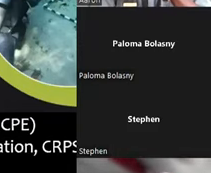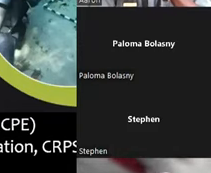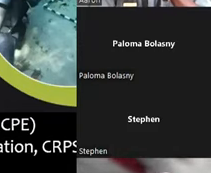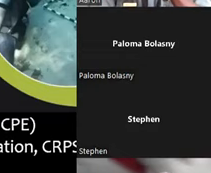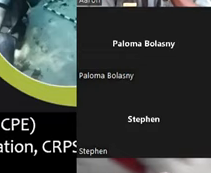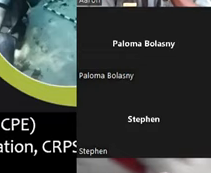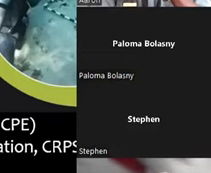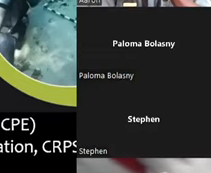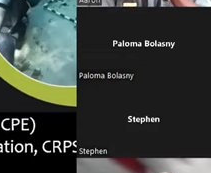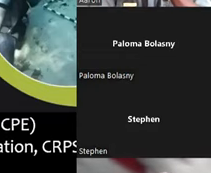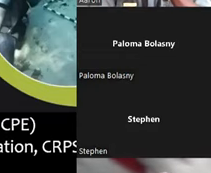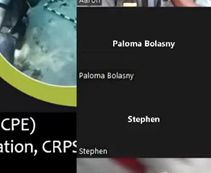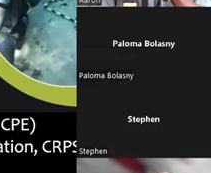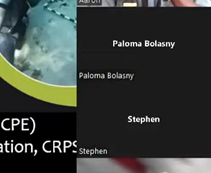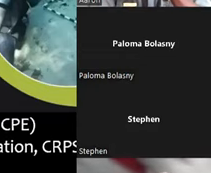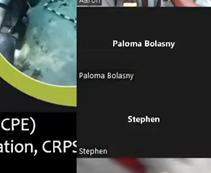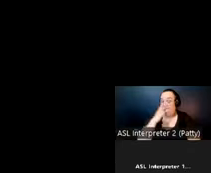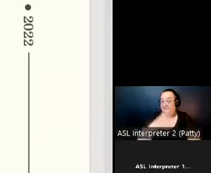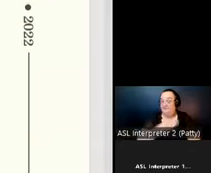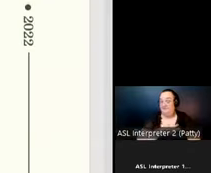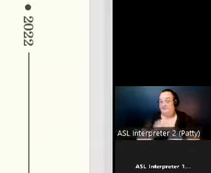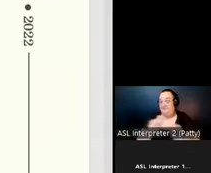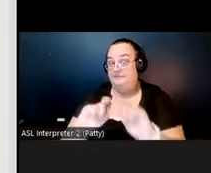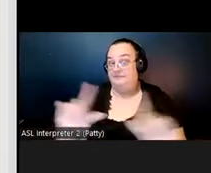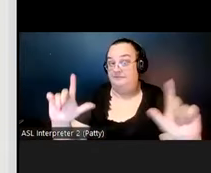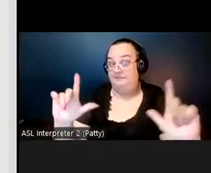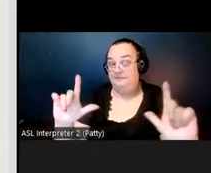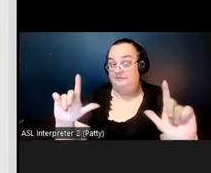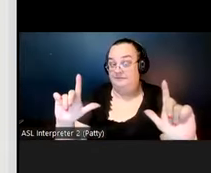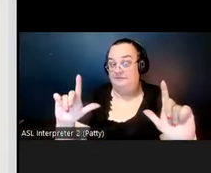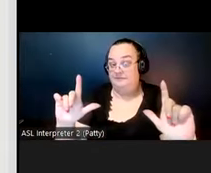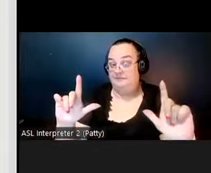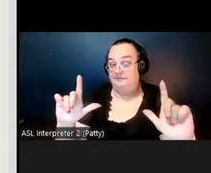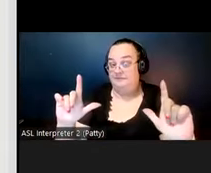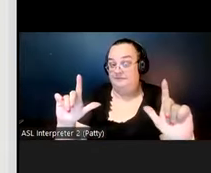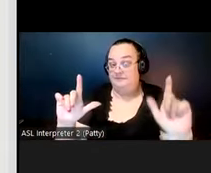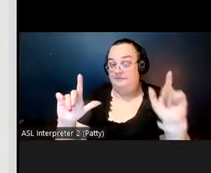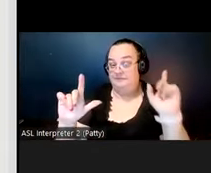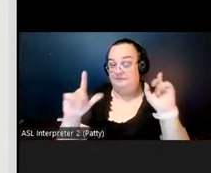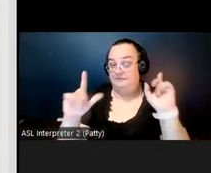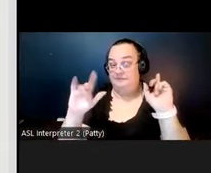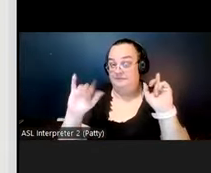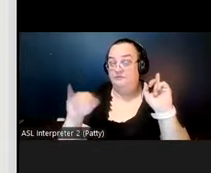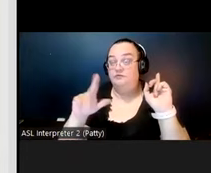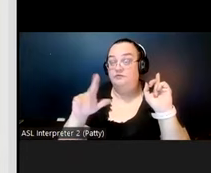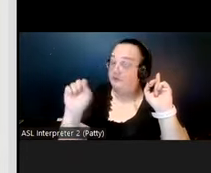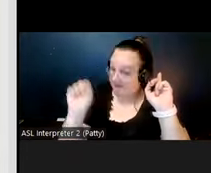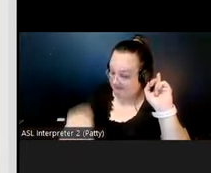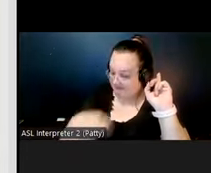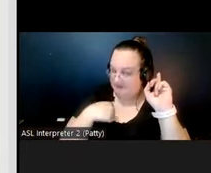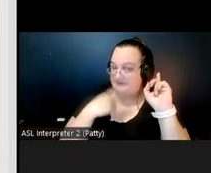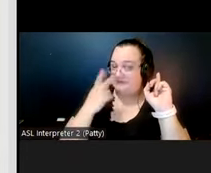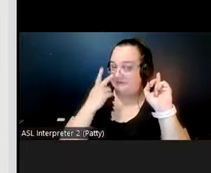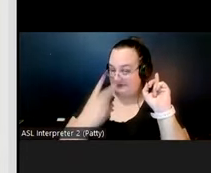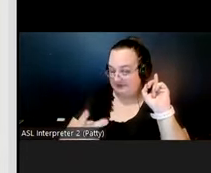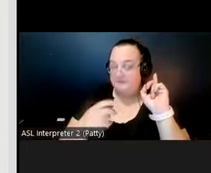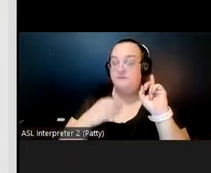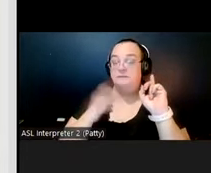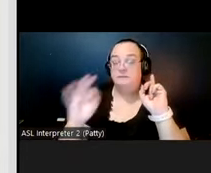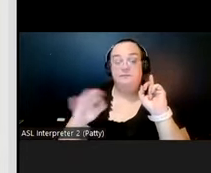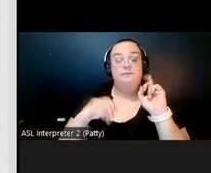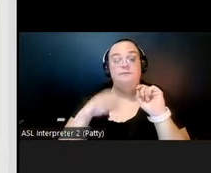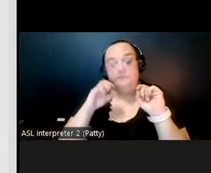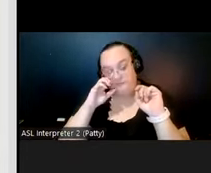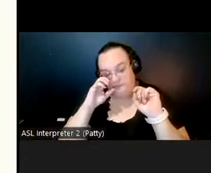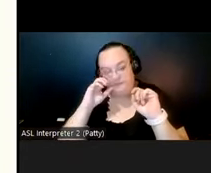Do you see my screen? I do. And I'll start